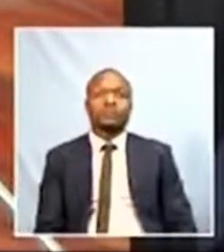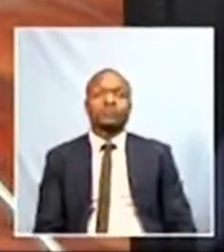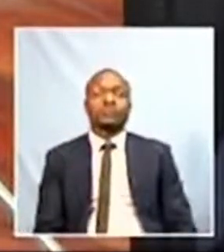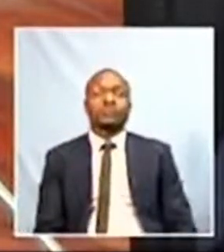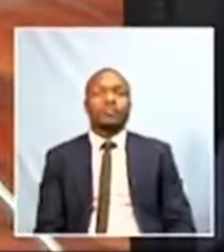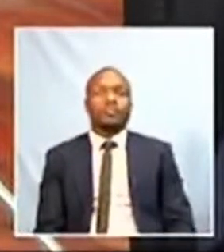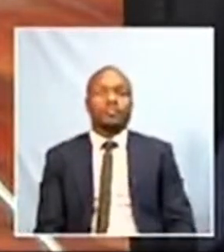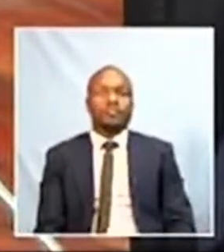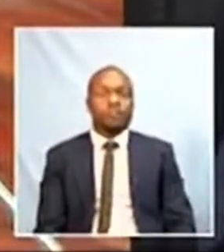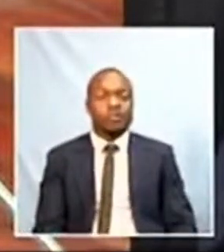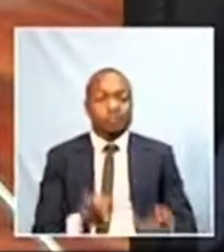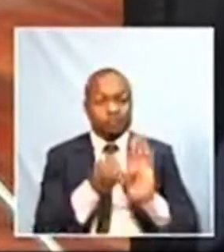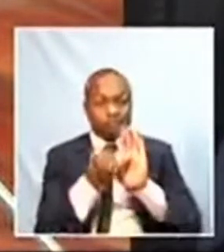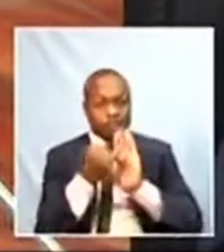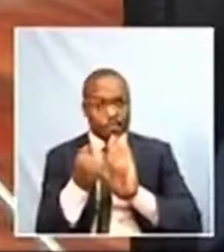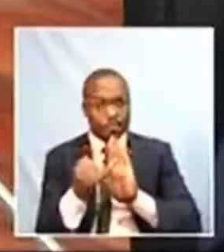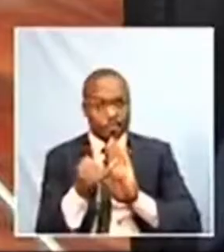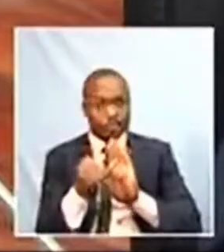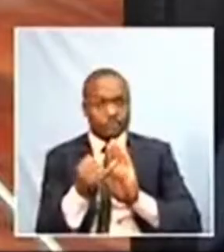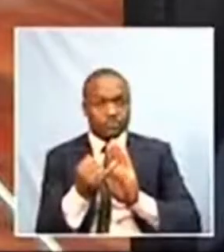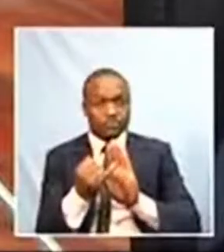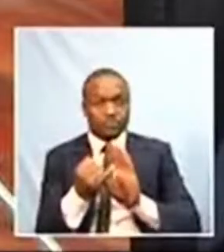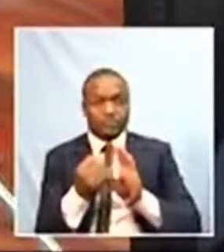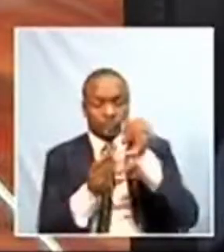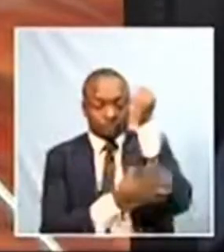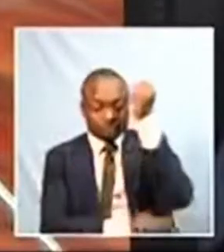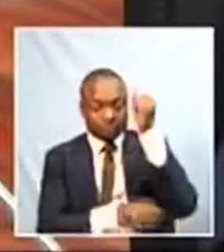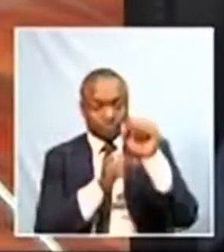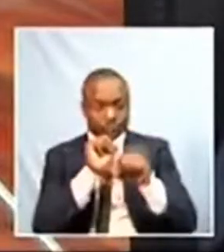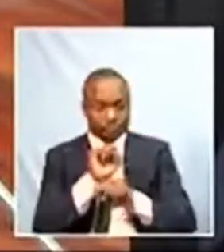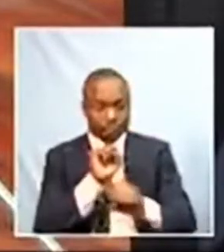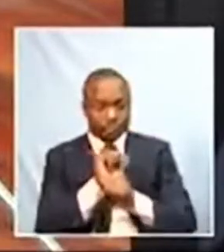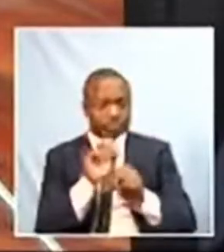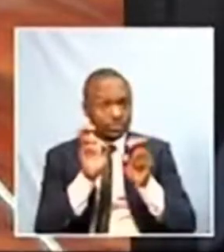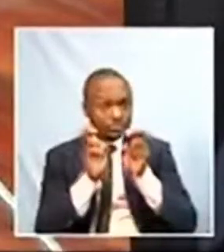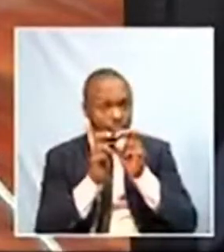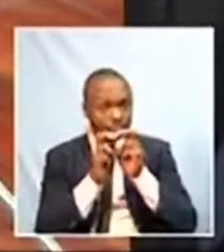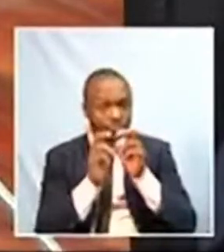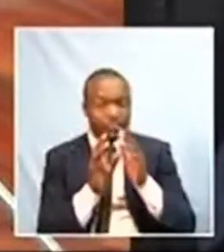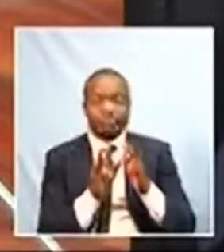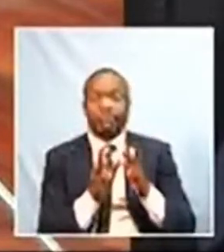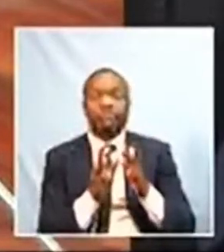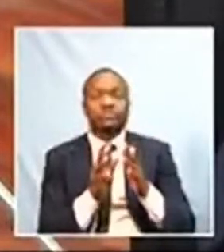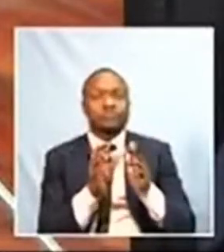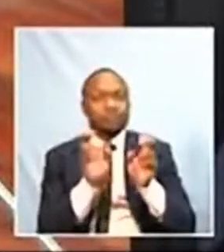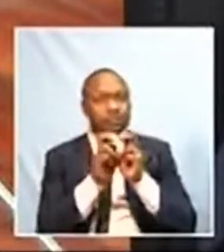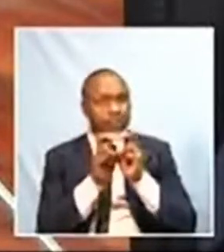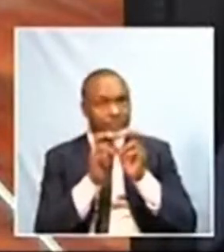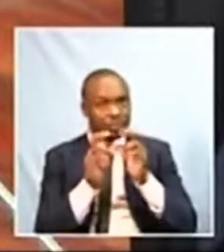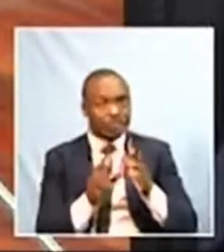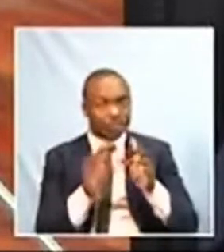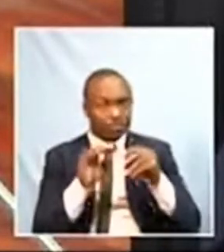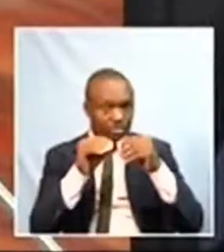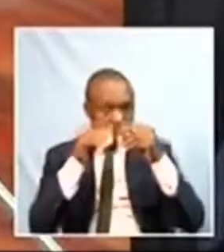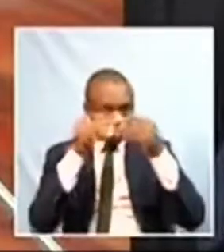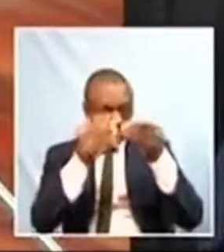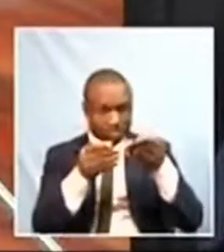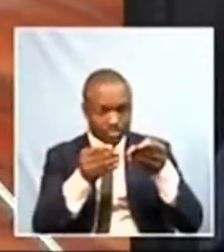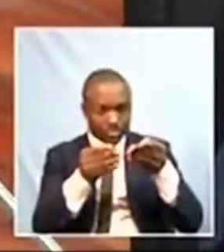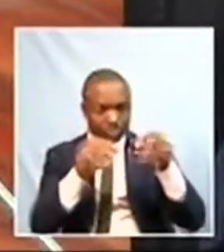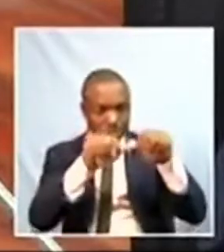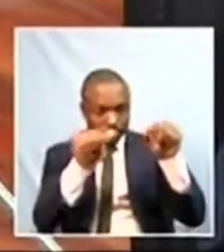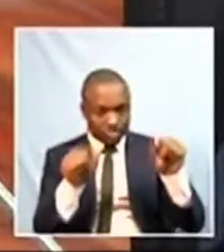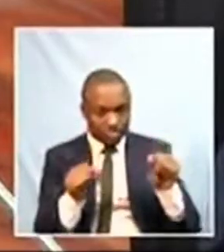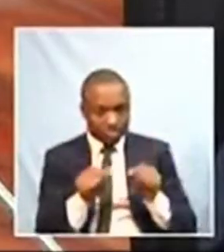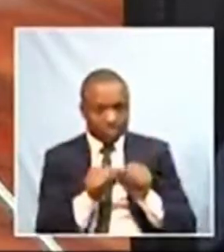delay was due to identified substandard performance by the contractor. The contractor was issued with a site